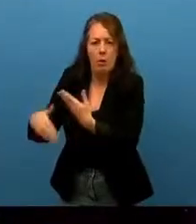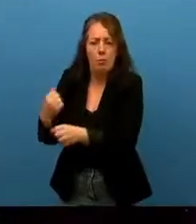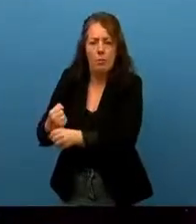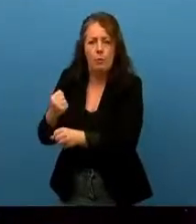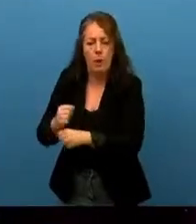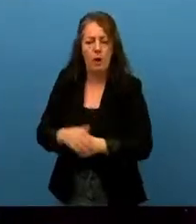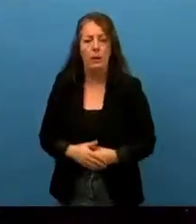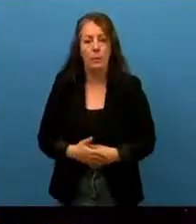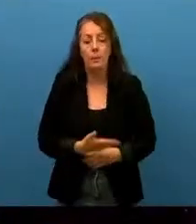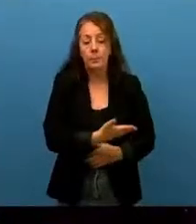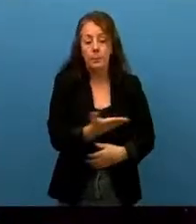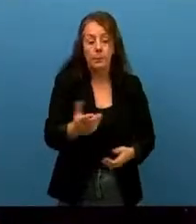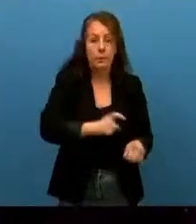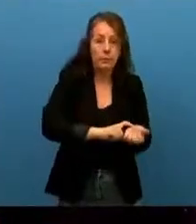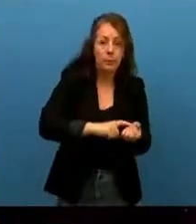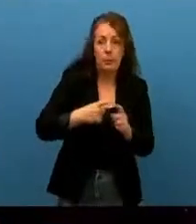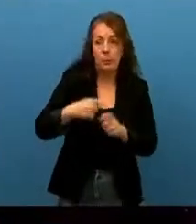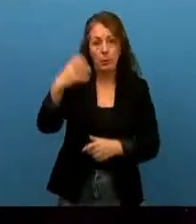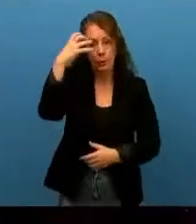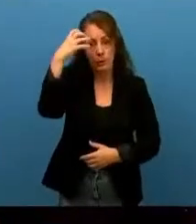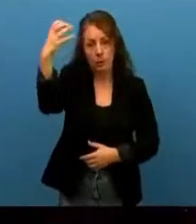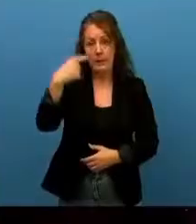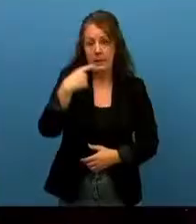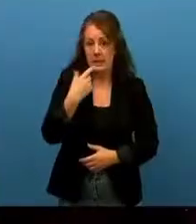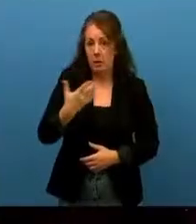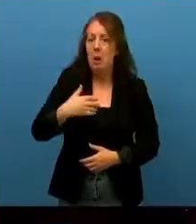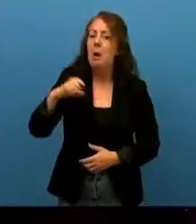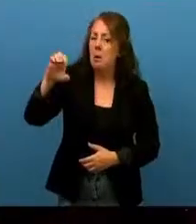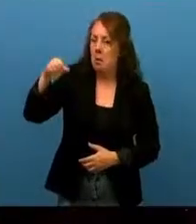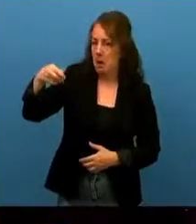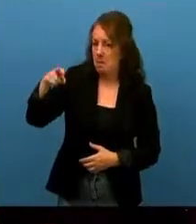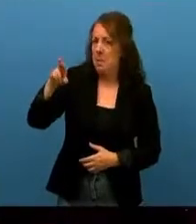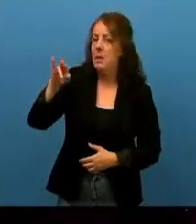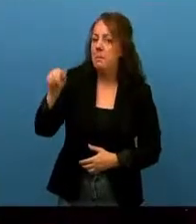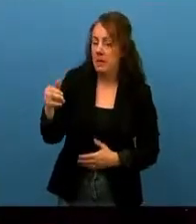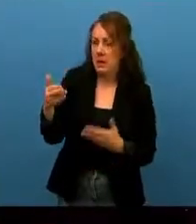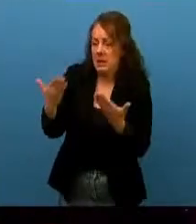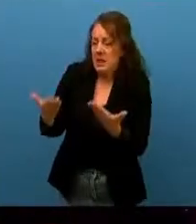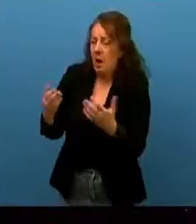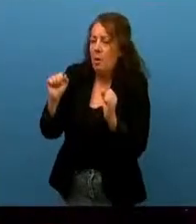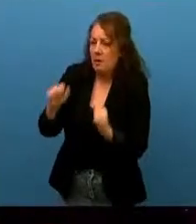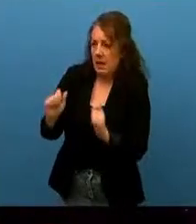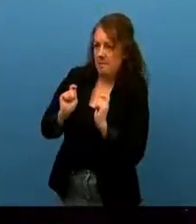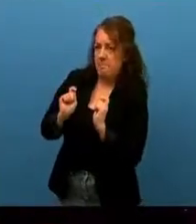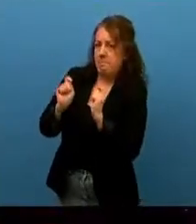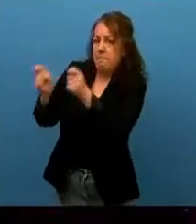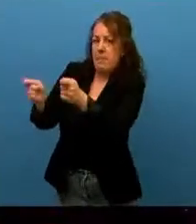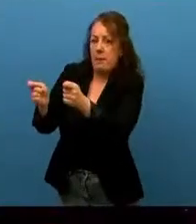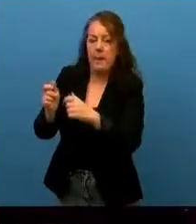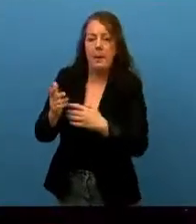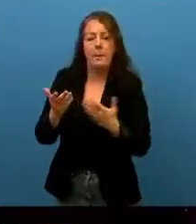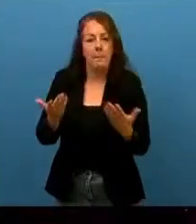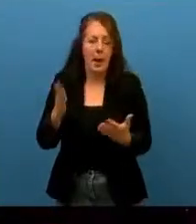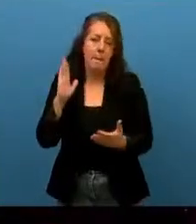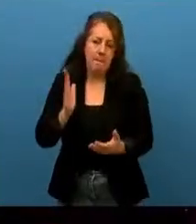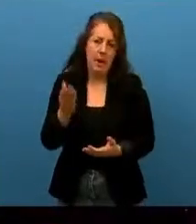mechanism with the provision of the necessary human and financial resources for delivery of that additional